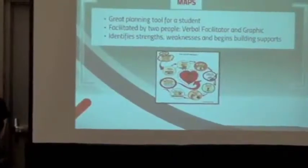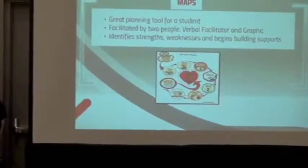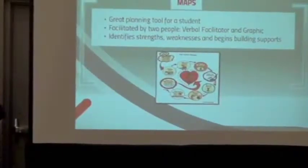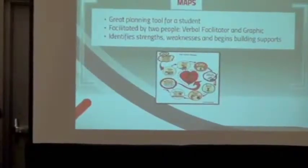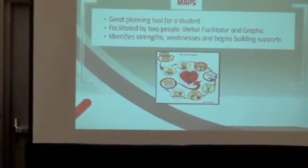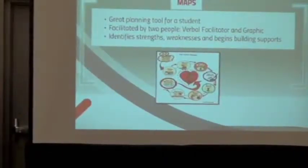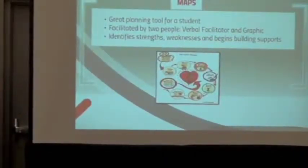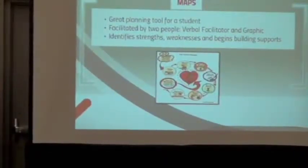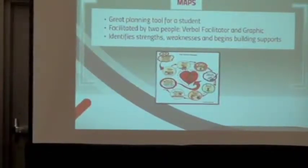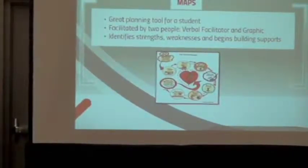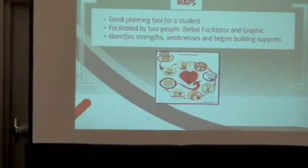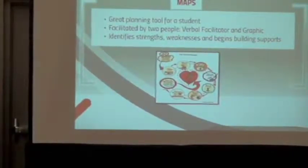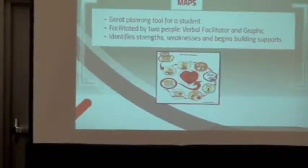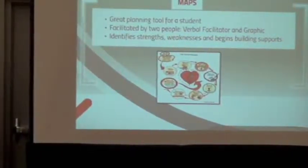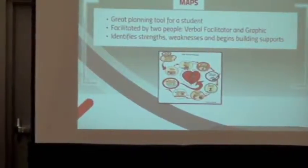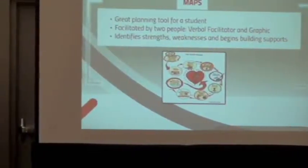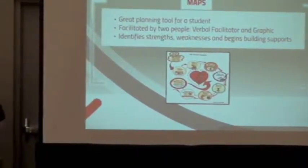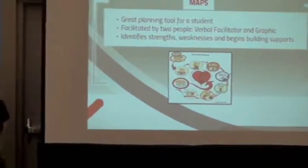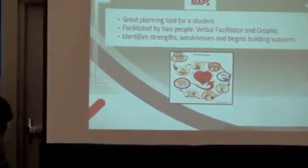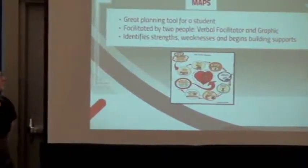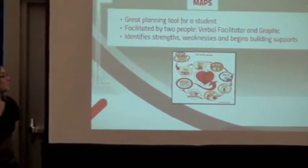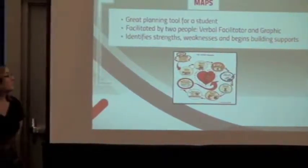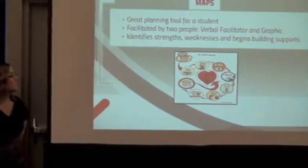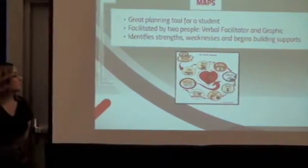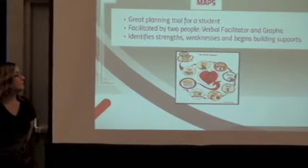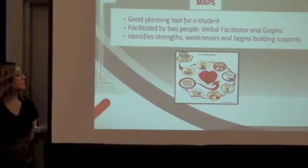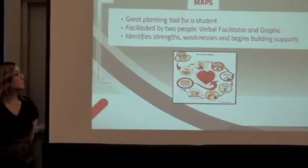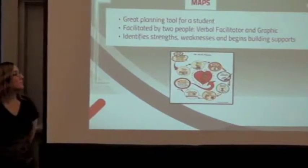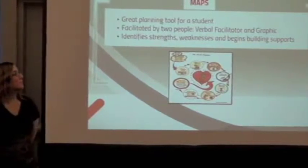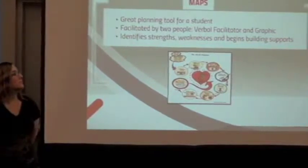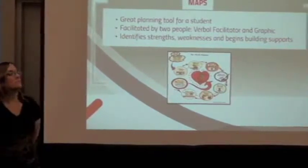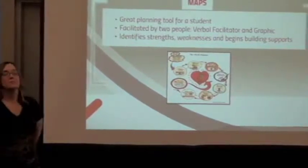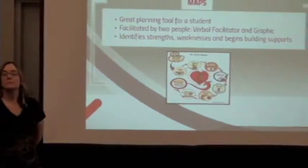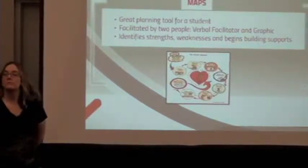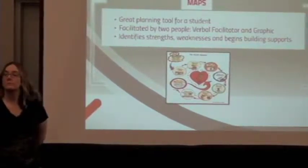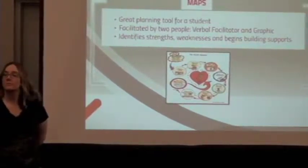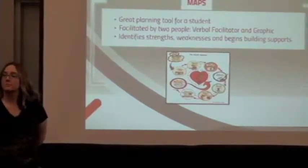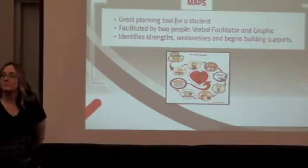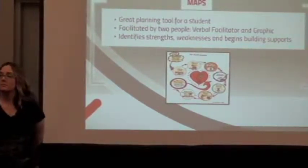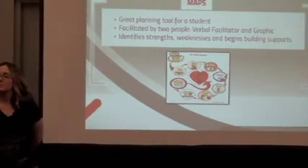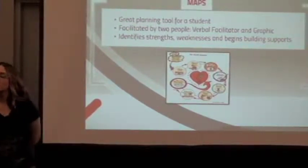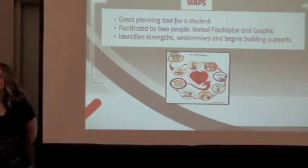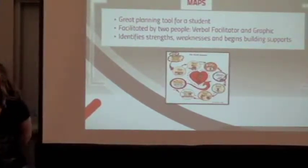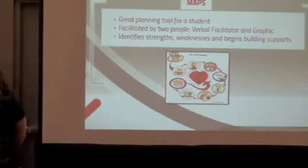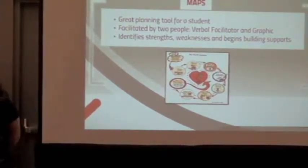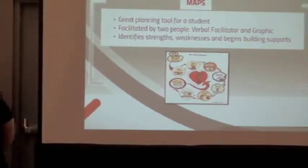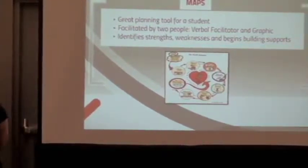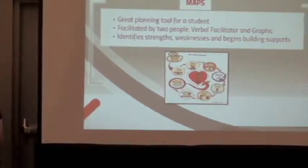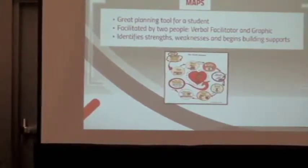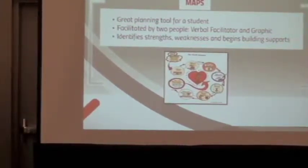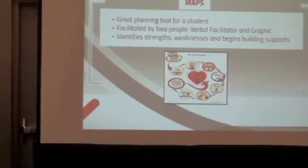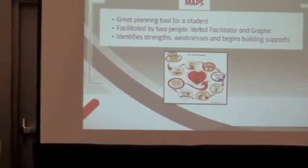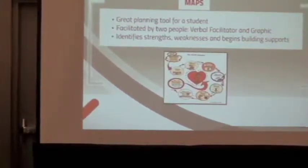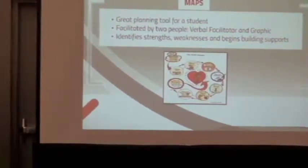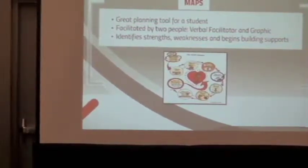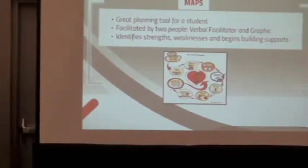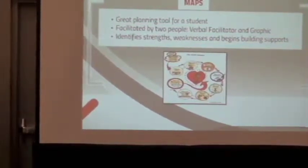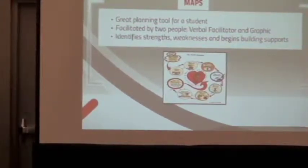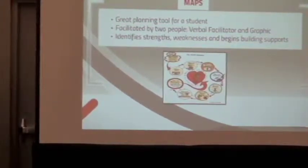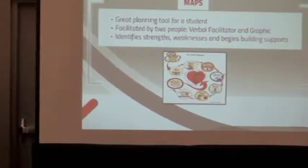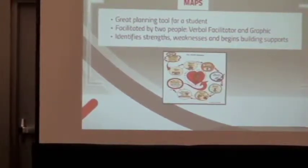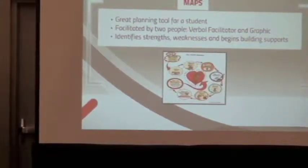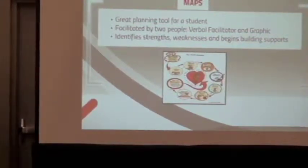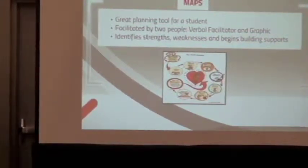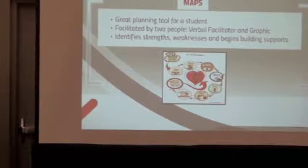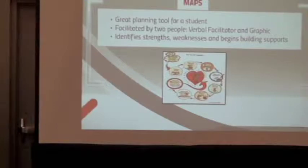the family and the team has. So this isn't just a process that is done in the school. It's not just a process that's done at home. It's with the